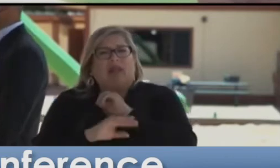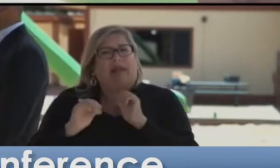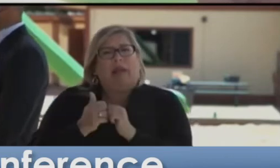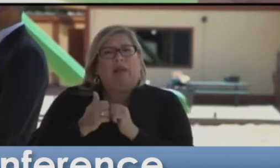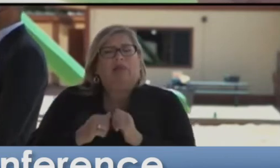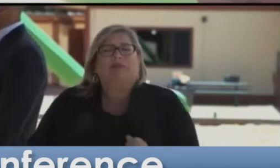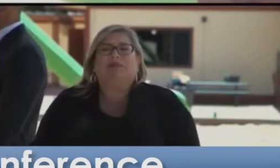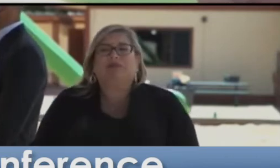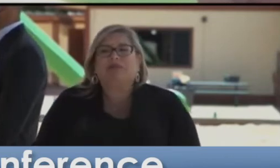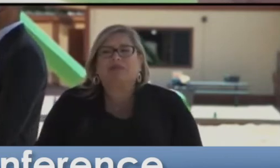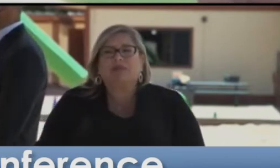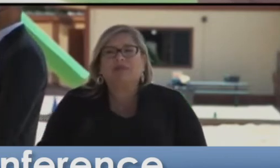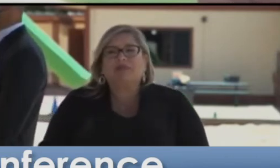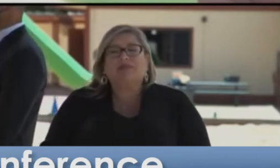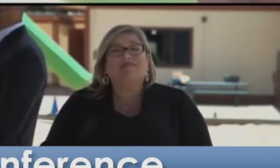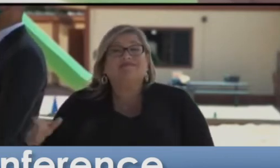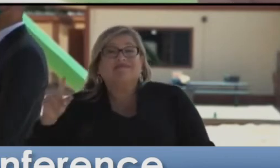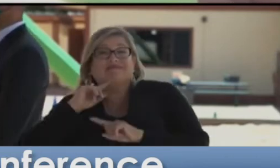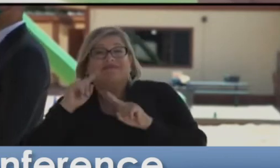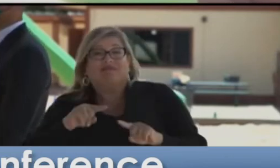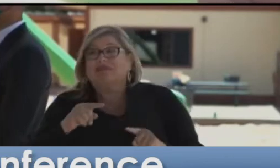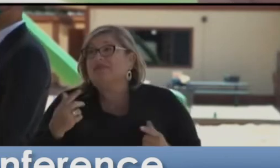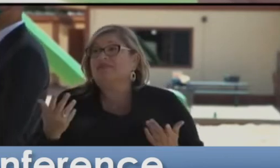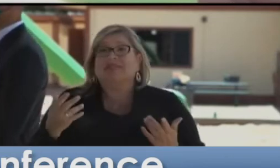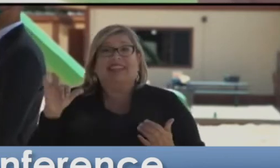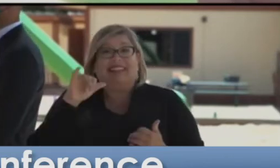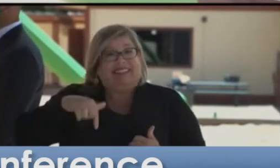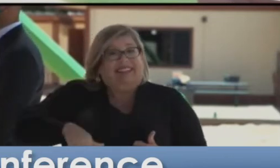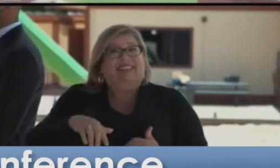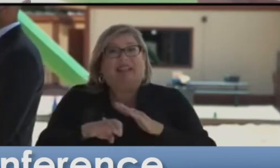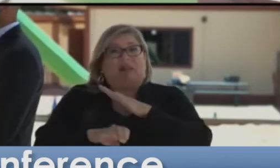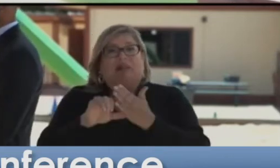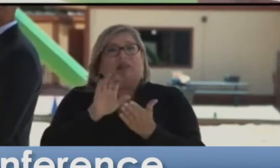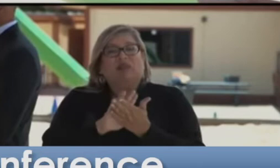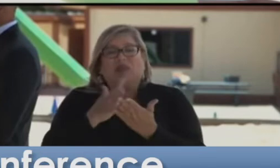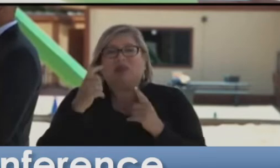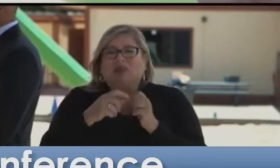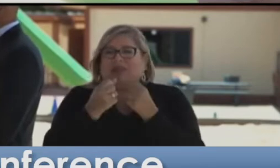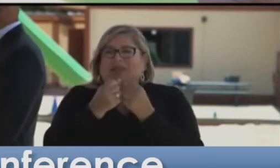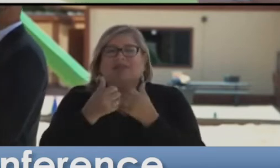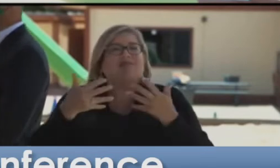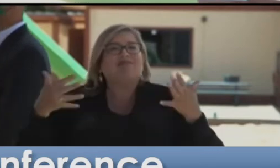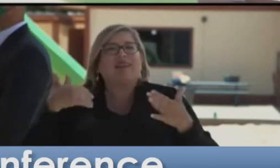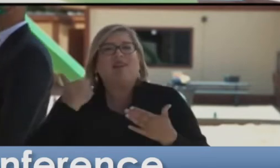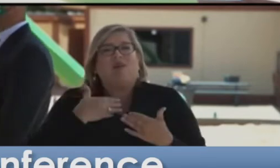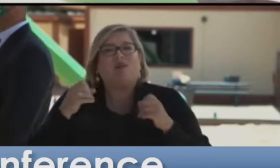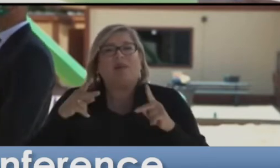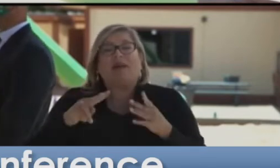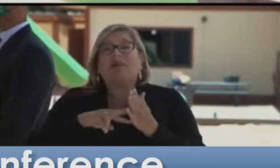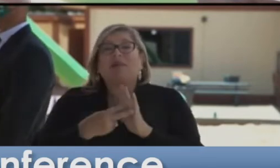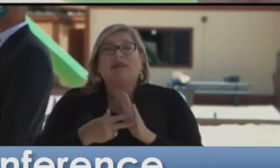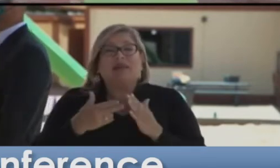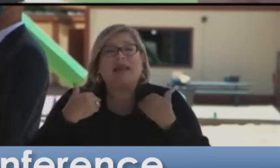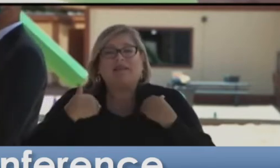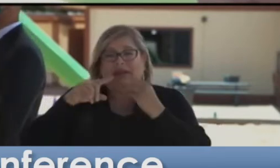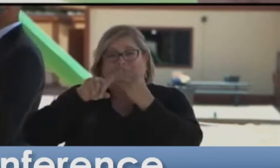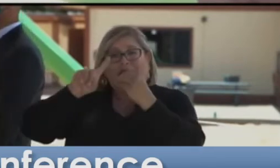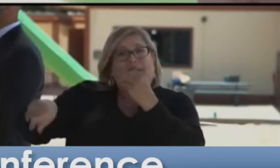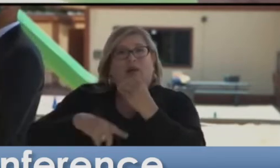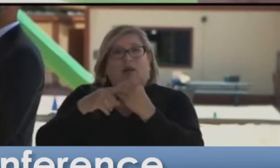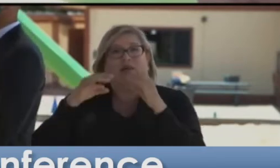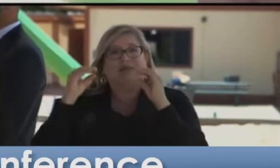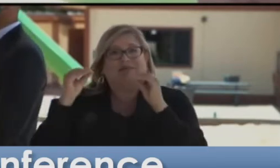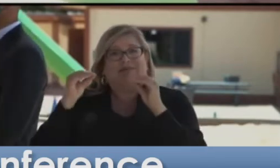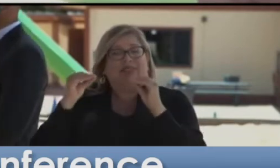expand the opportunities that are being expanded just right here in this elementary school, and that's providing year-round education, 6 a.m. to